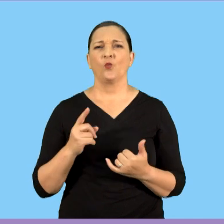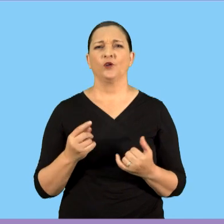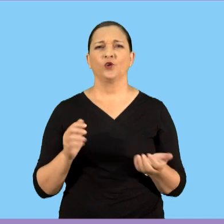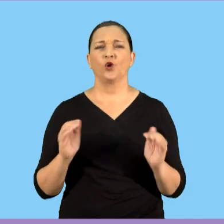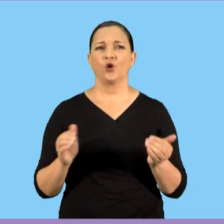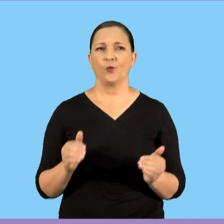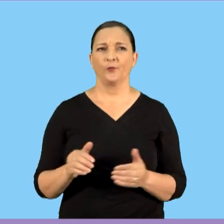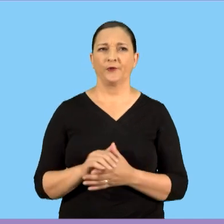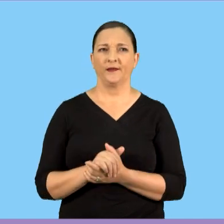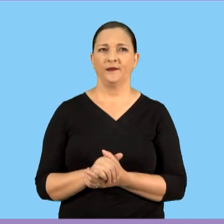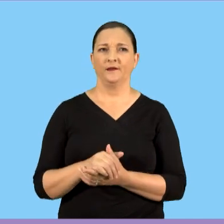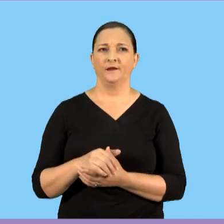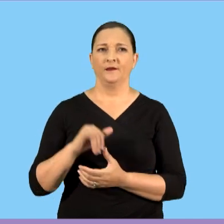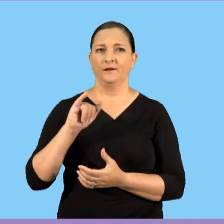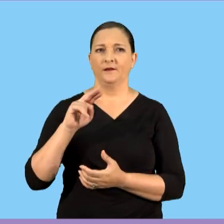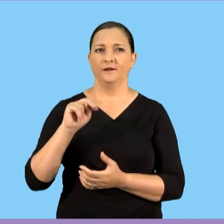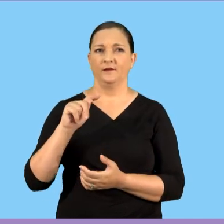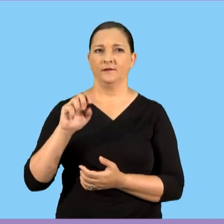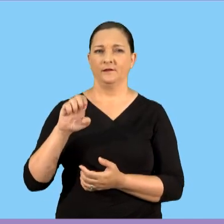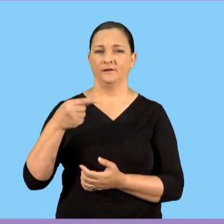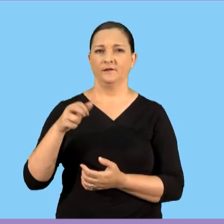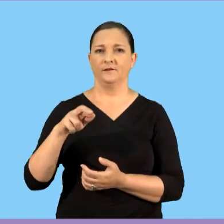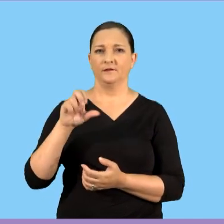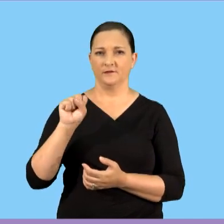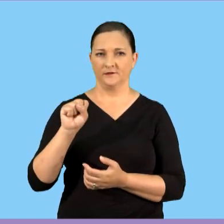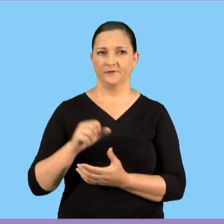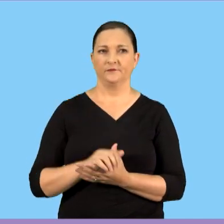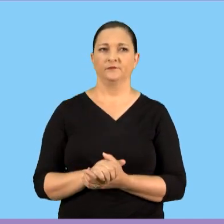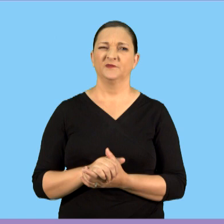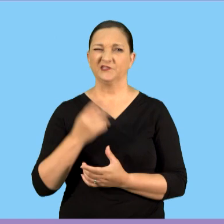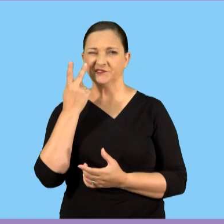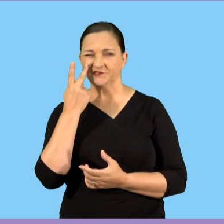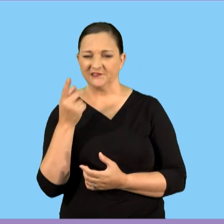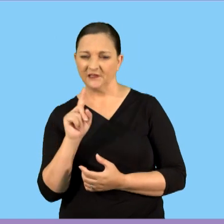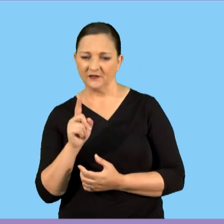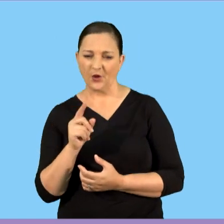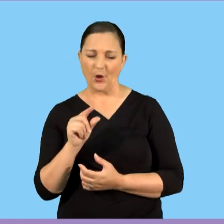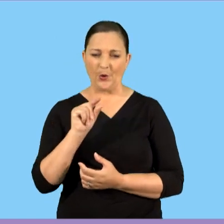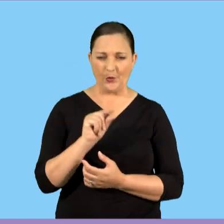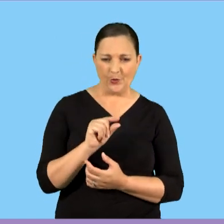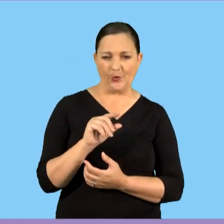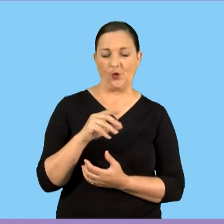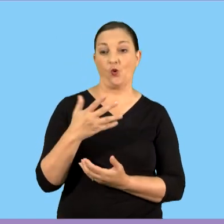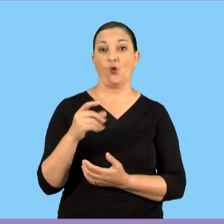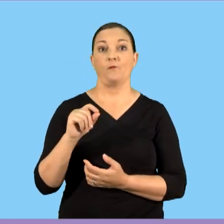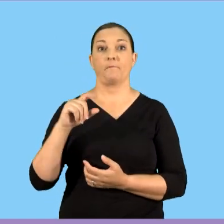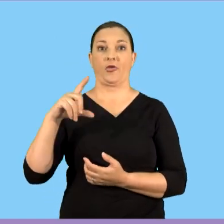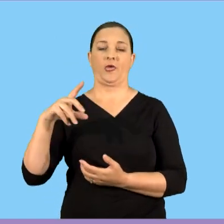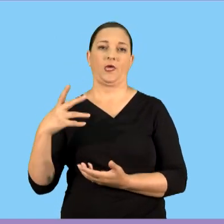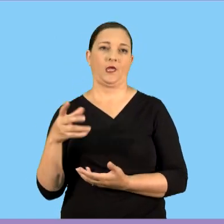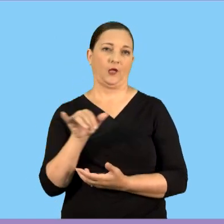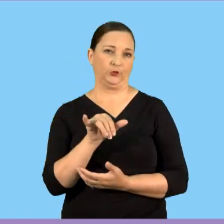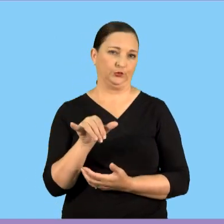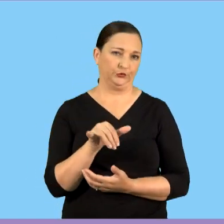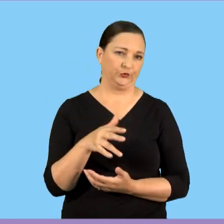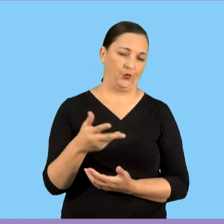So now we are going to be comparing integers. So we're going to look at the following numbers, and we are going to figure out whether it is